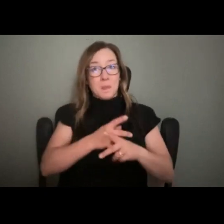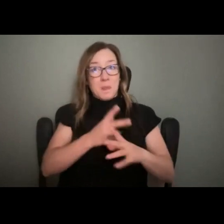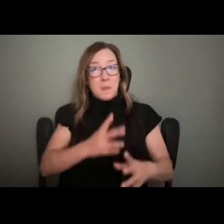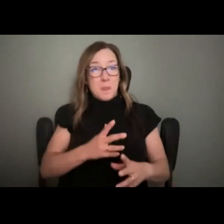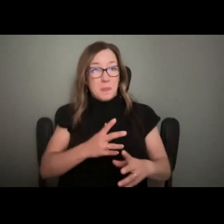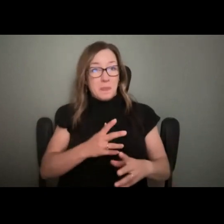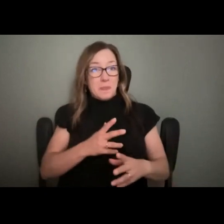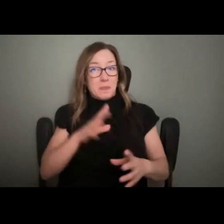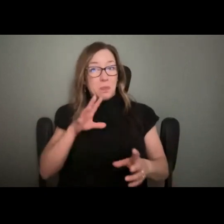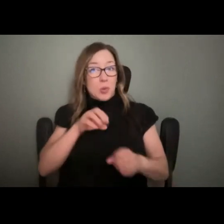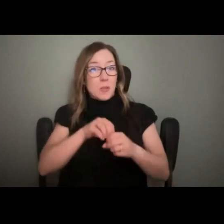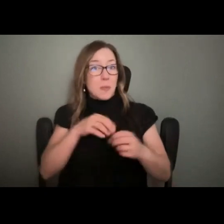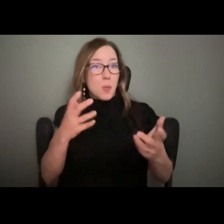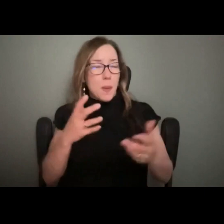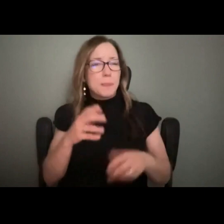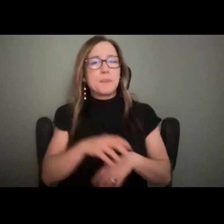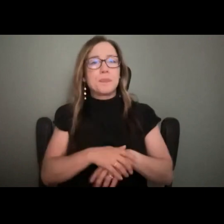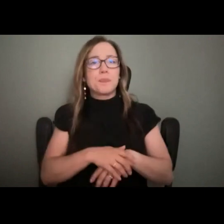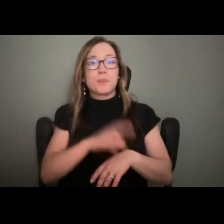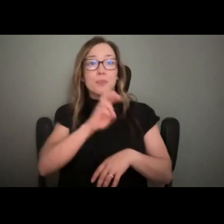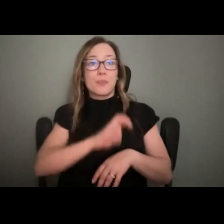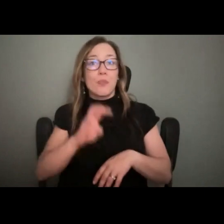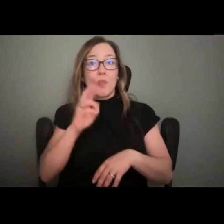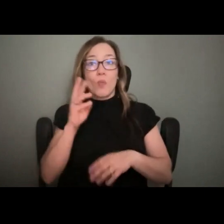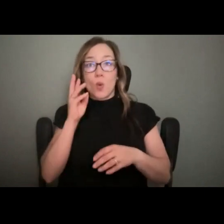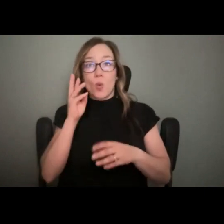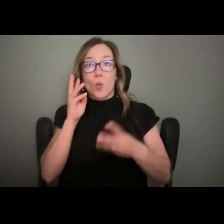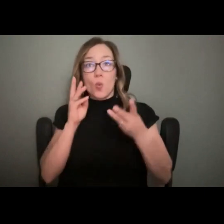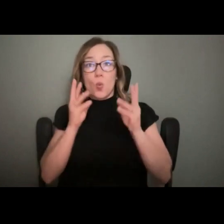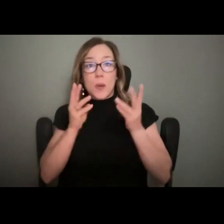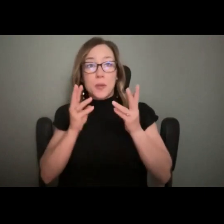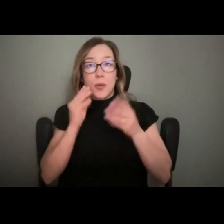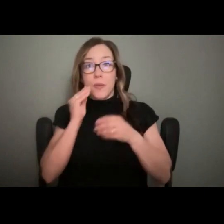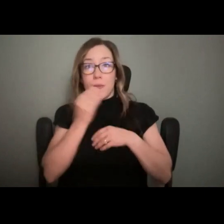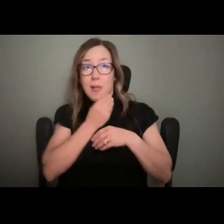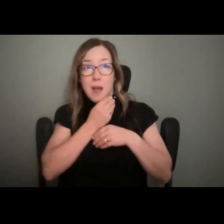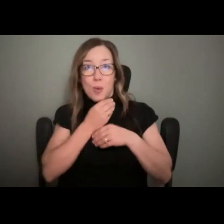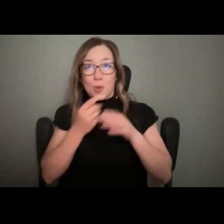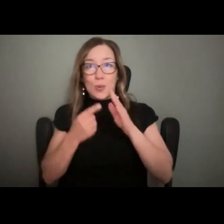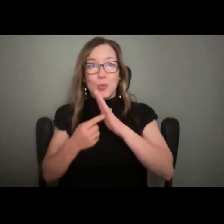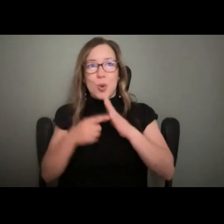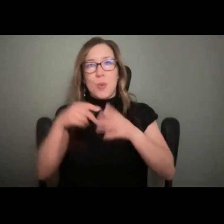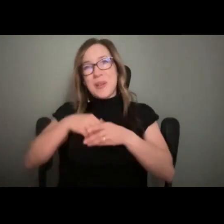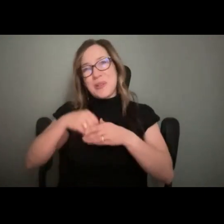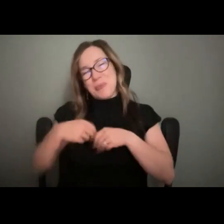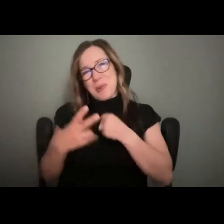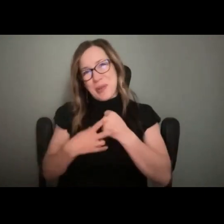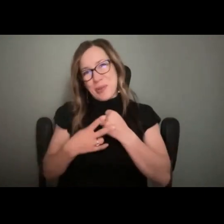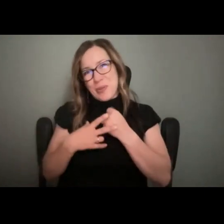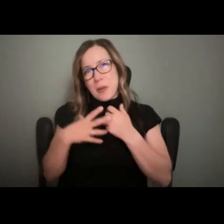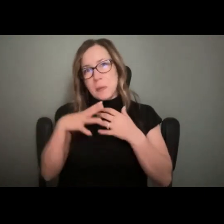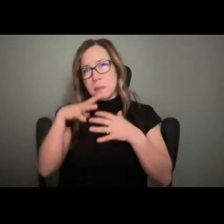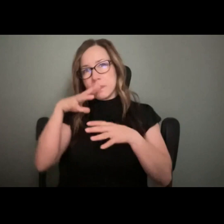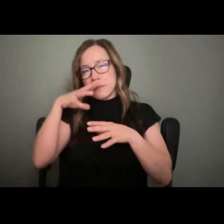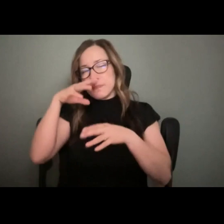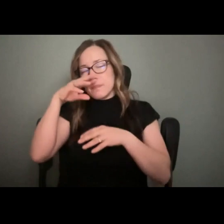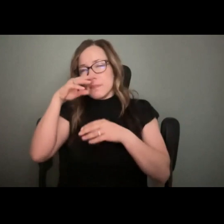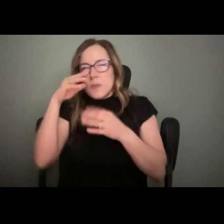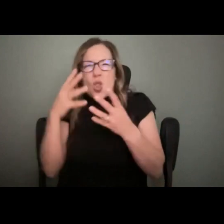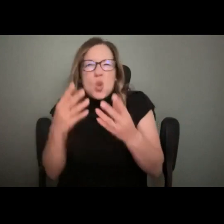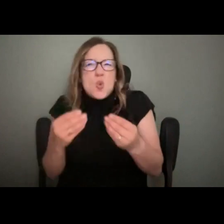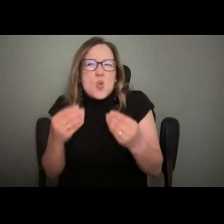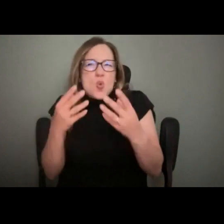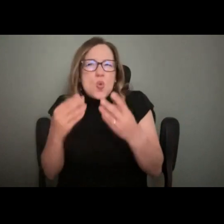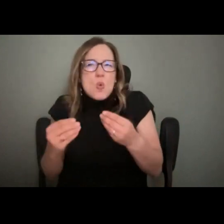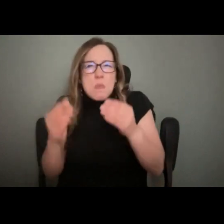in was a trip to the winter flower show at an indoor conservatory. And so they got to breathe in the humid air and smell